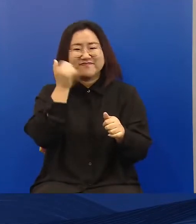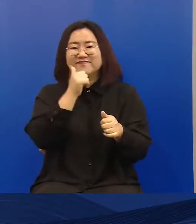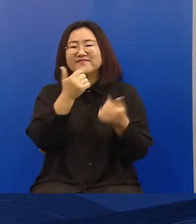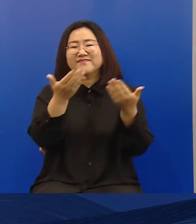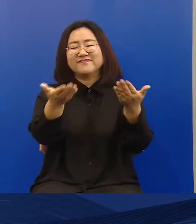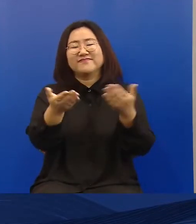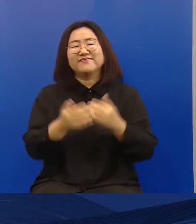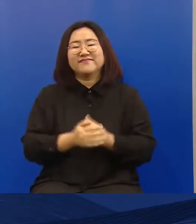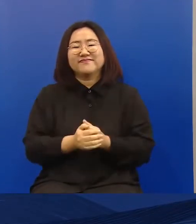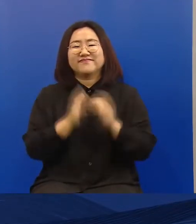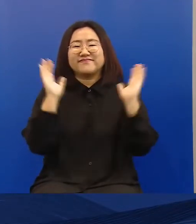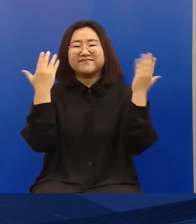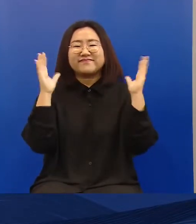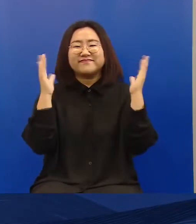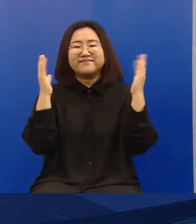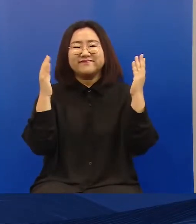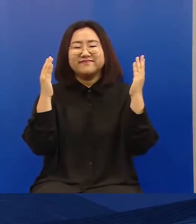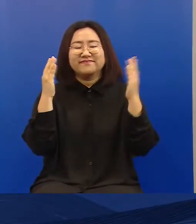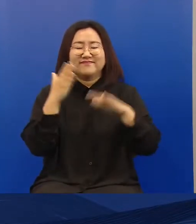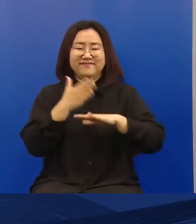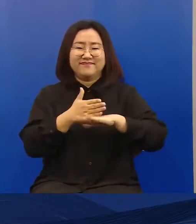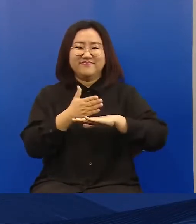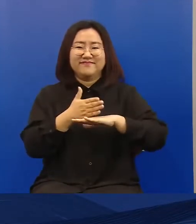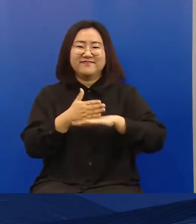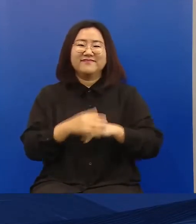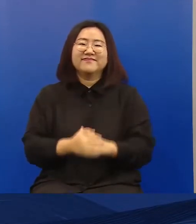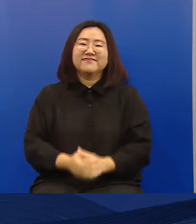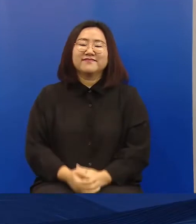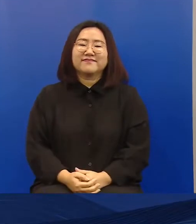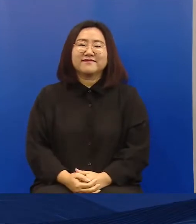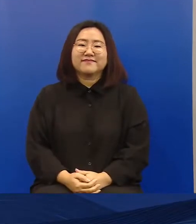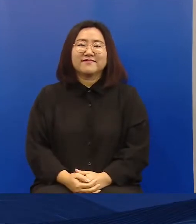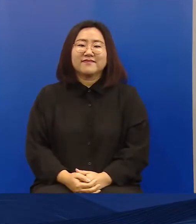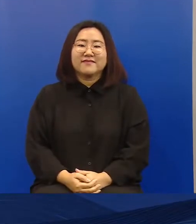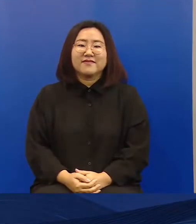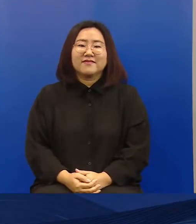Please give her a big round of applause. Thank you very much.